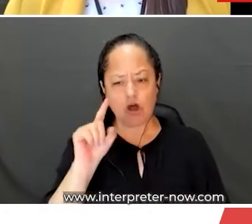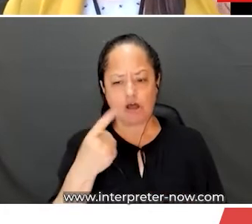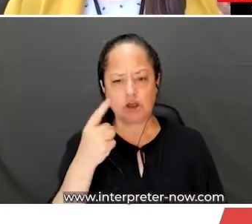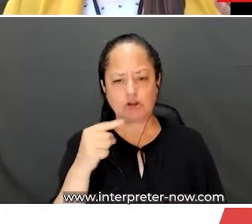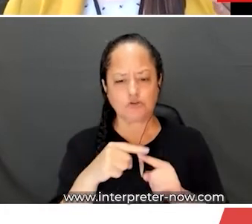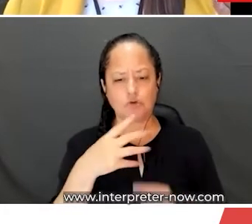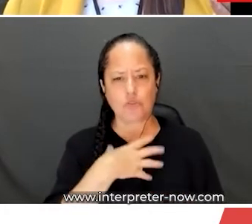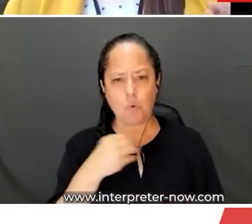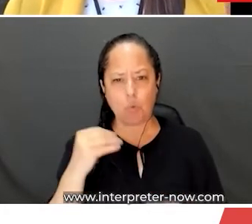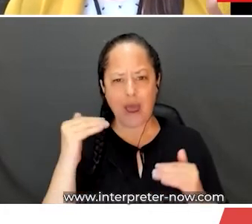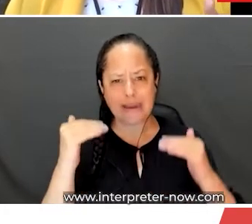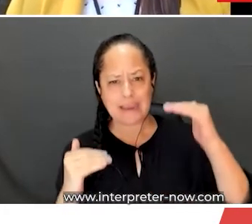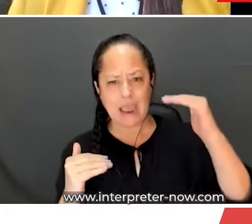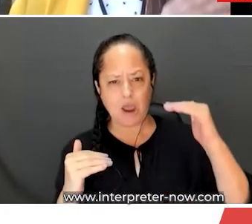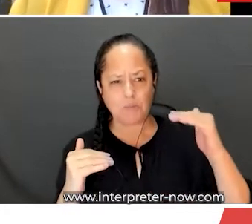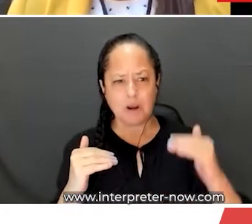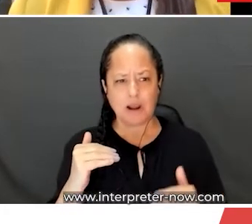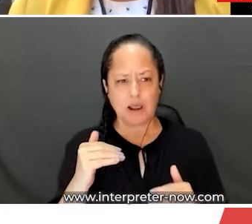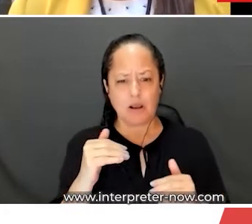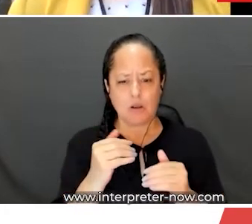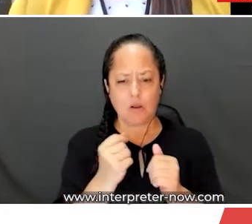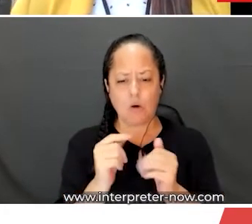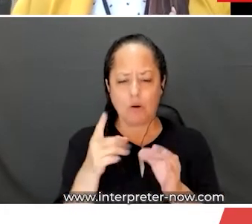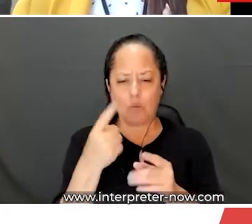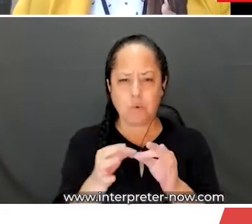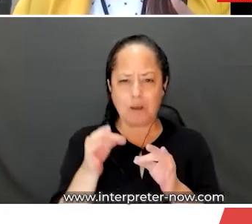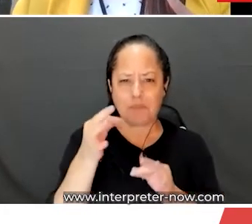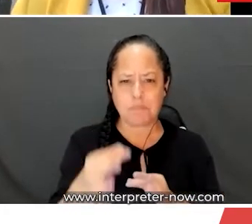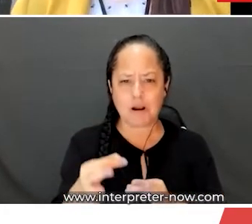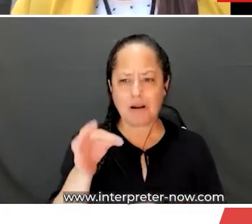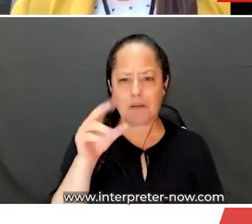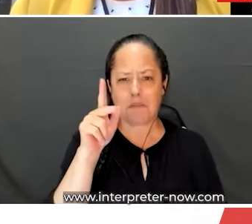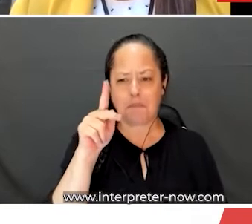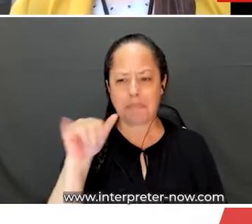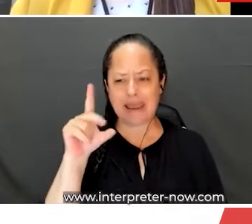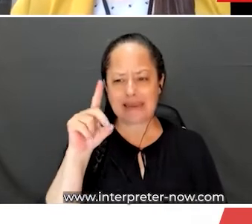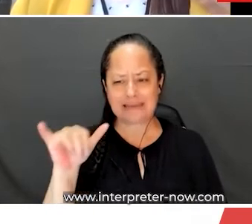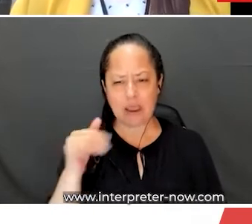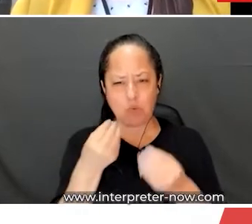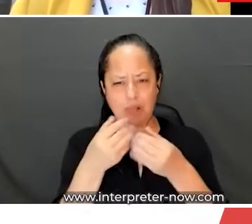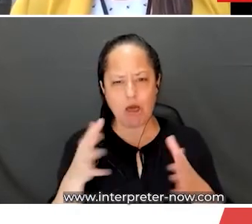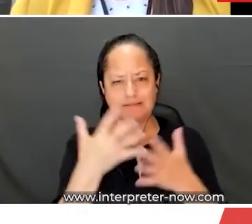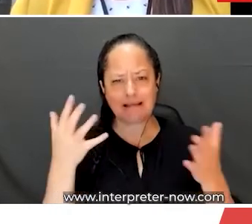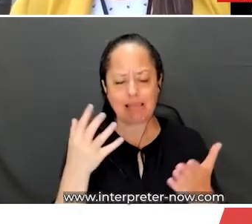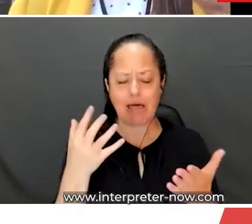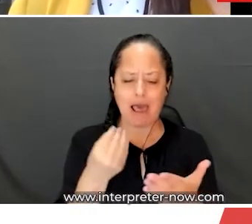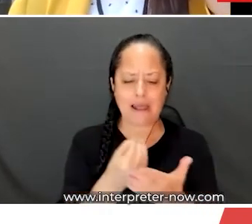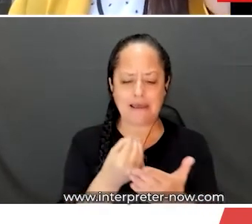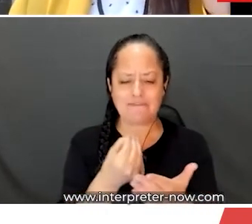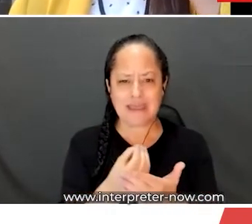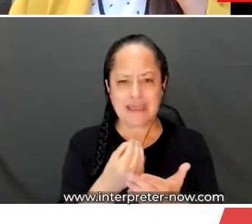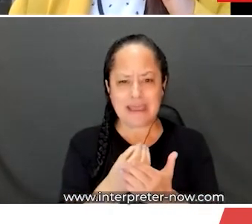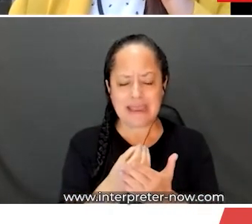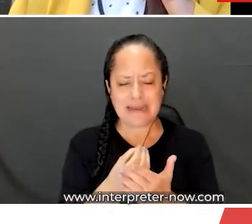pandemic, Latina Equal Pay Day got moved out another month, which is, we've lost so much income and we have so much ground to gain.